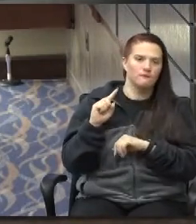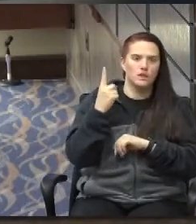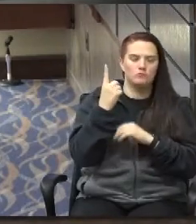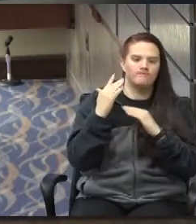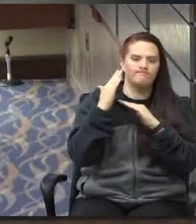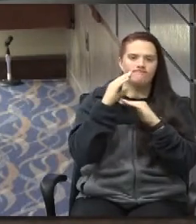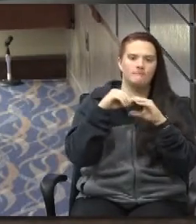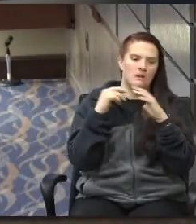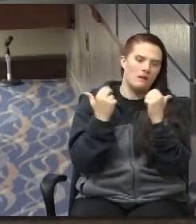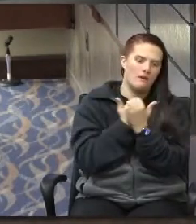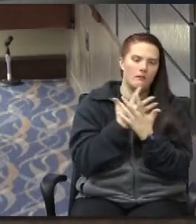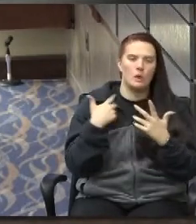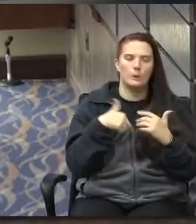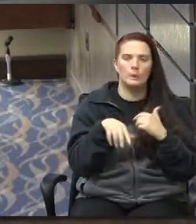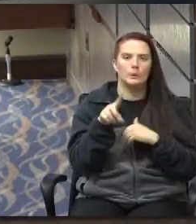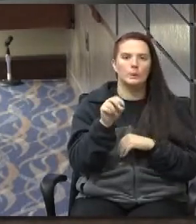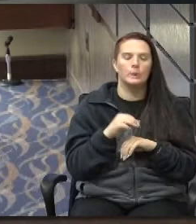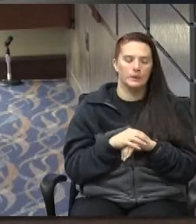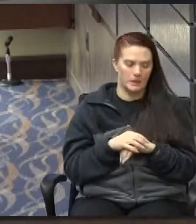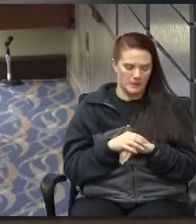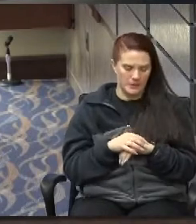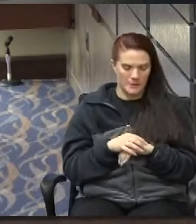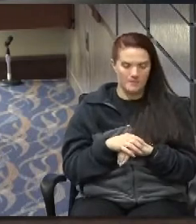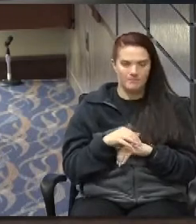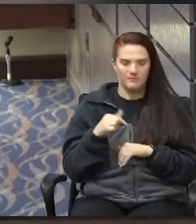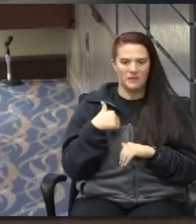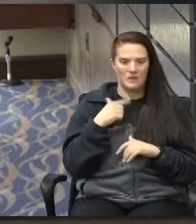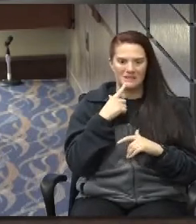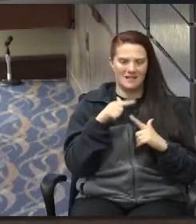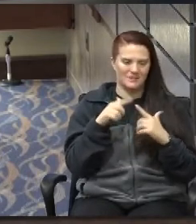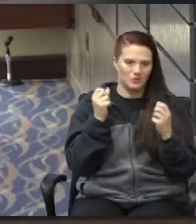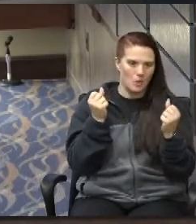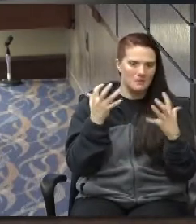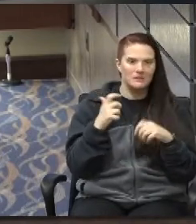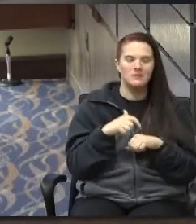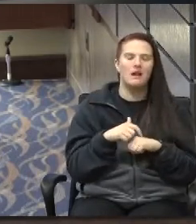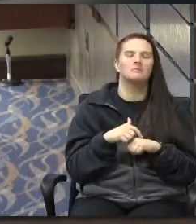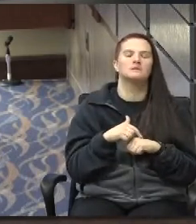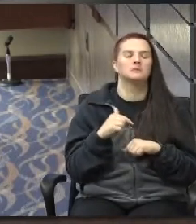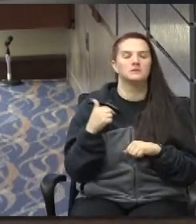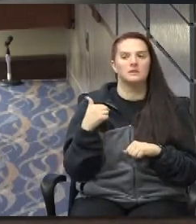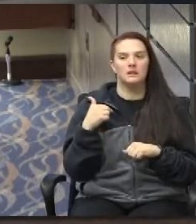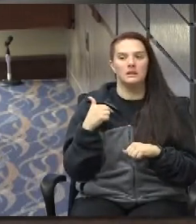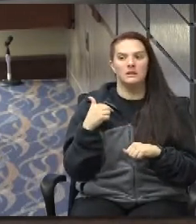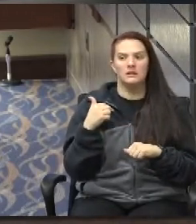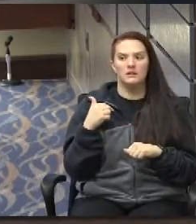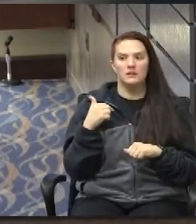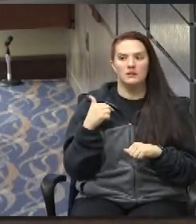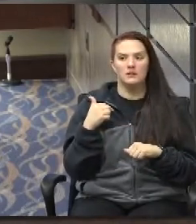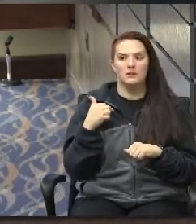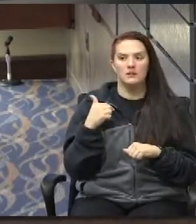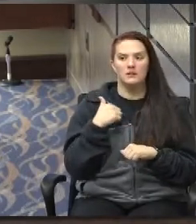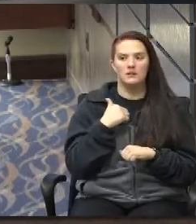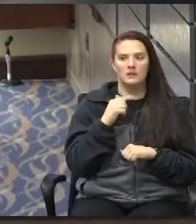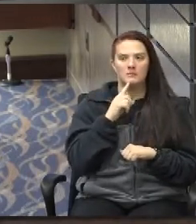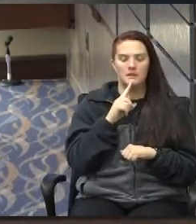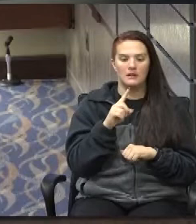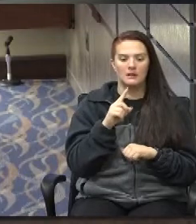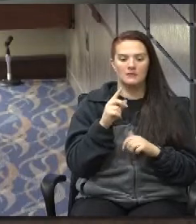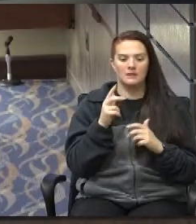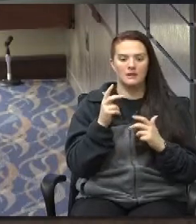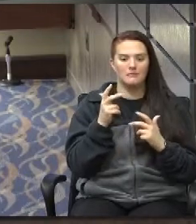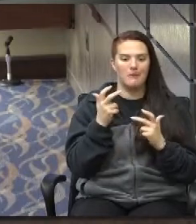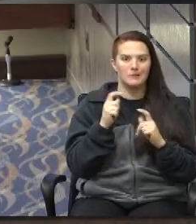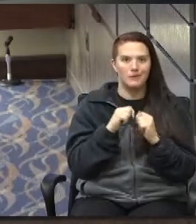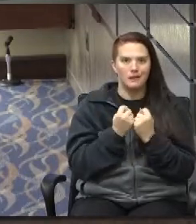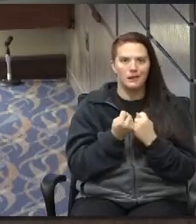everything that we do. The phrase that we've said so many times is, we might not be the tallest guy on the basketball team, but